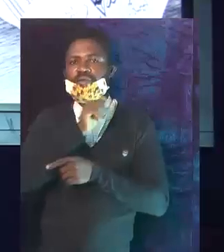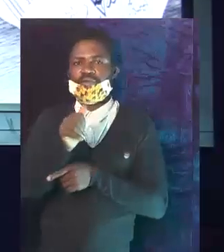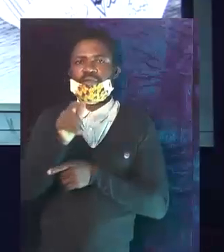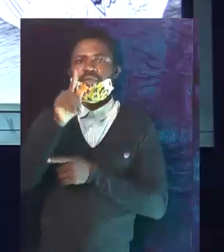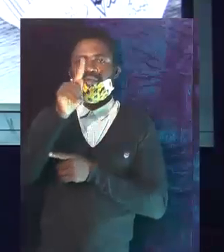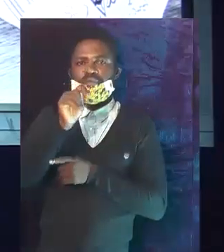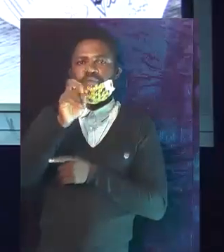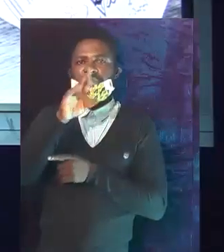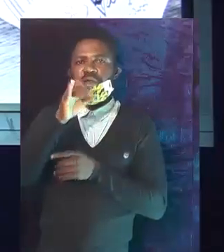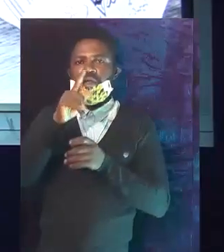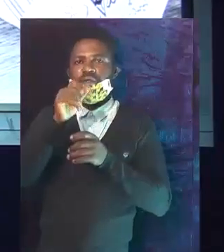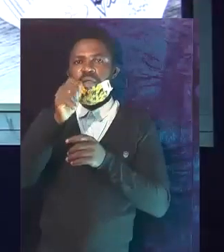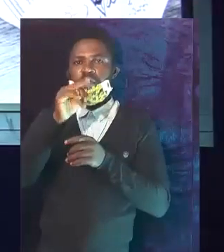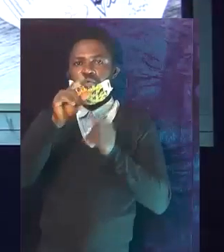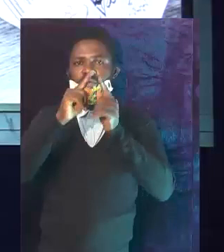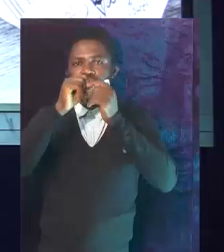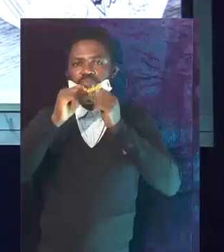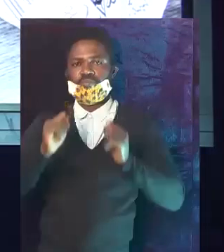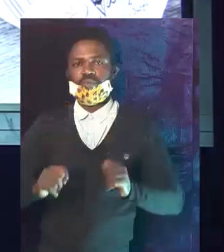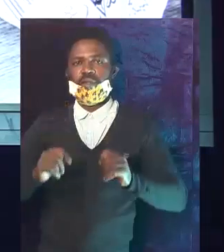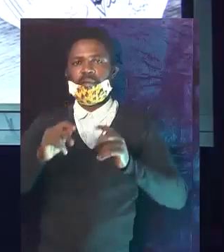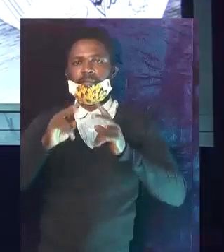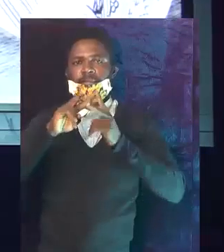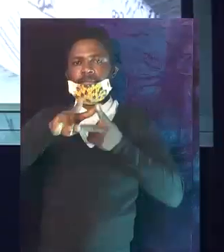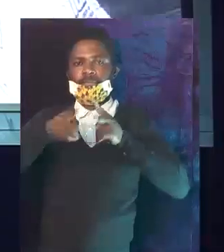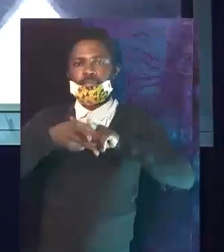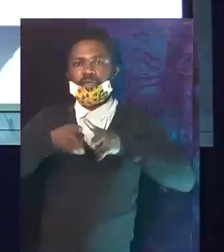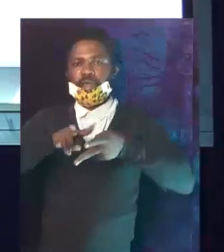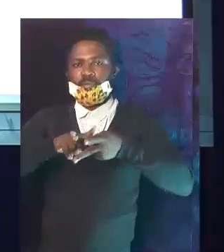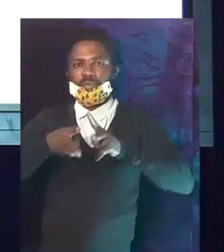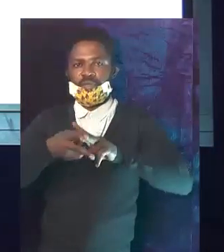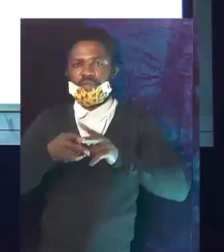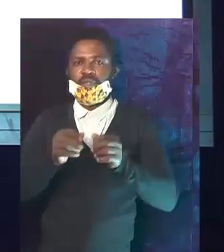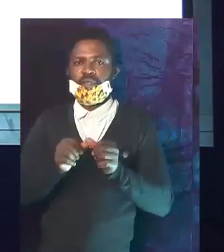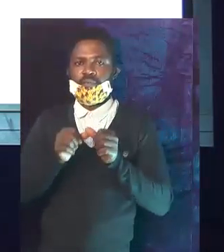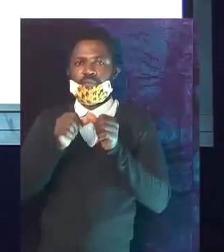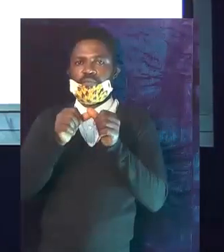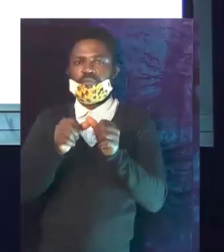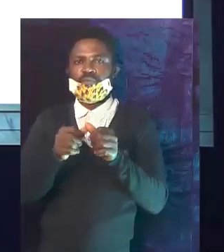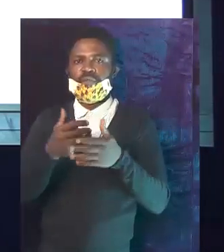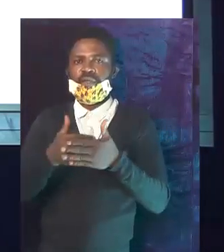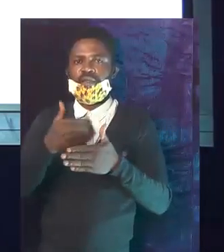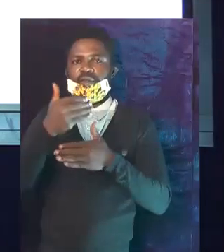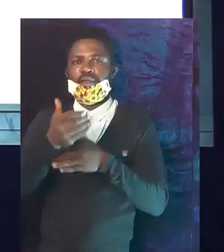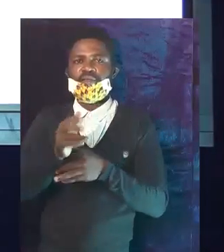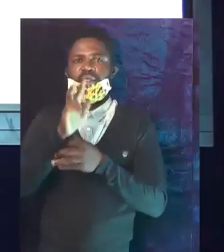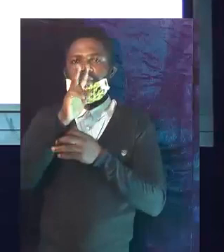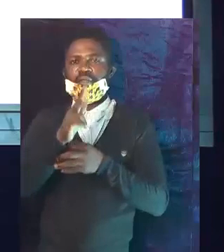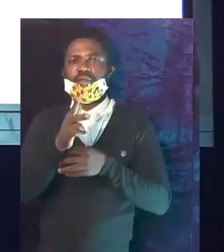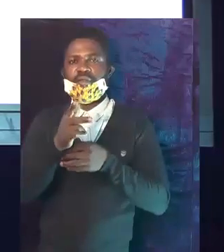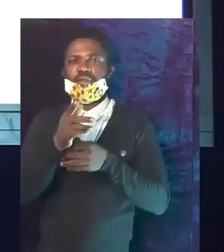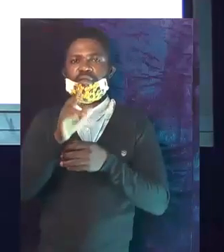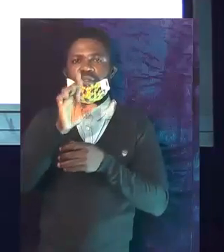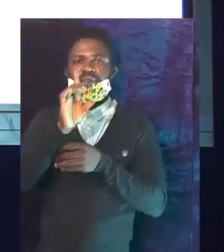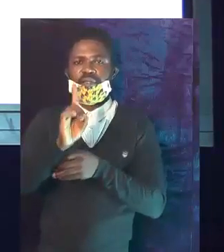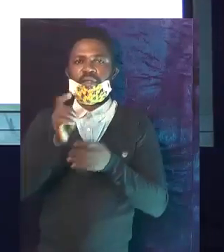a triangular pyramid. Moving on. The next three-dimensional shape that I